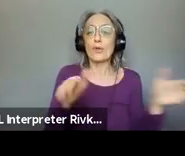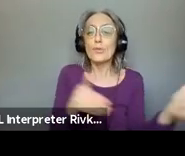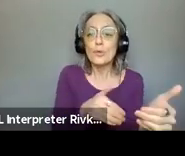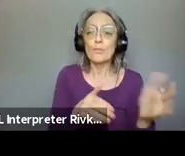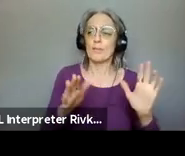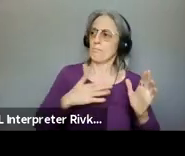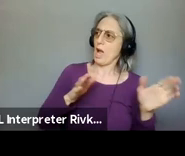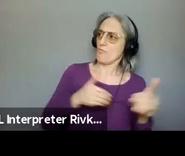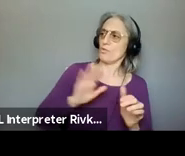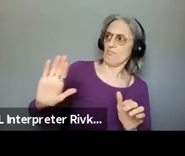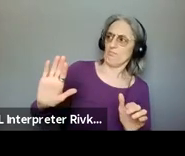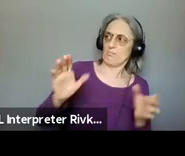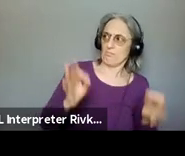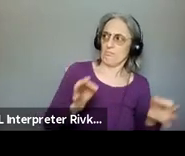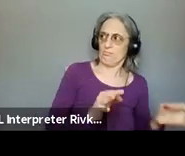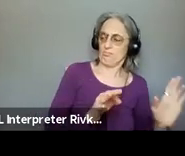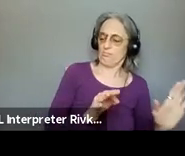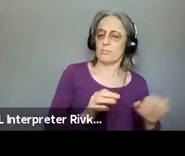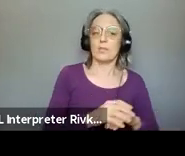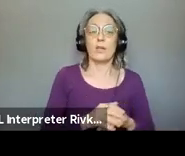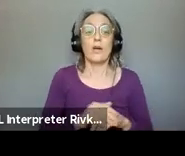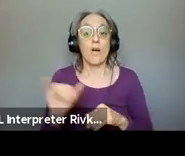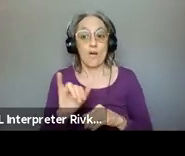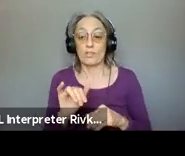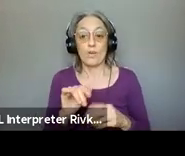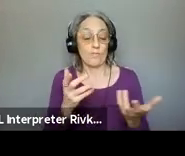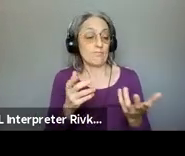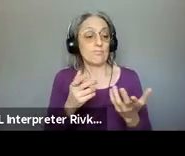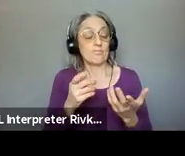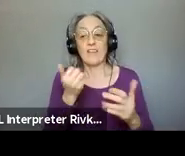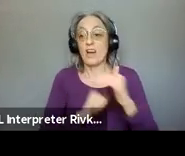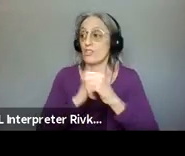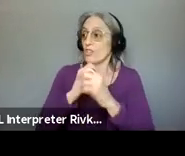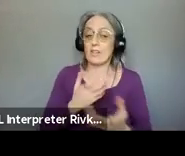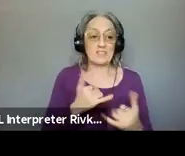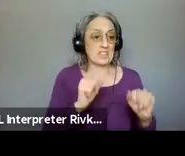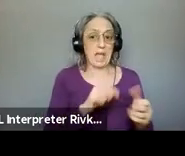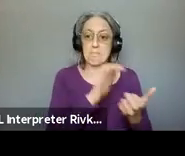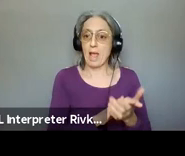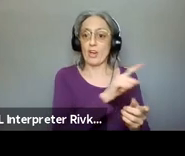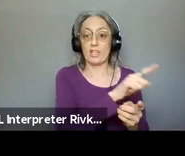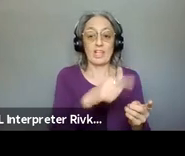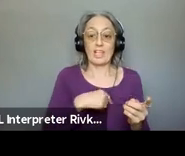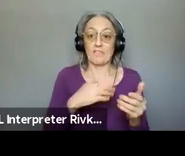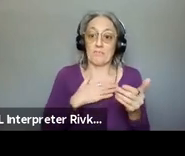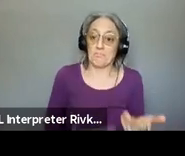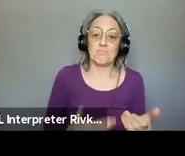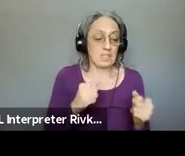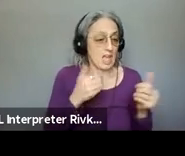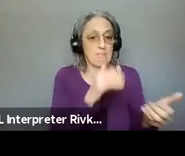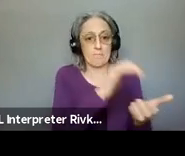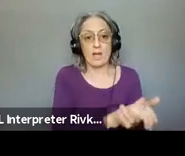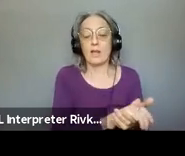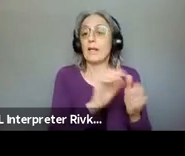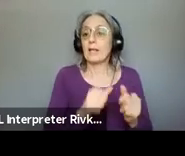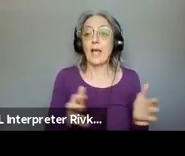thing. People under guardianship retain their right to marry if they are legally able to consent to marriage. They retain their right generally to procreate and